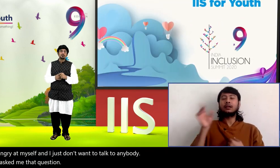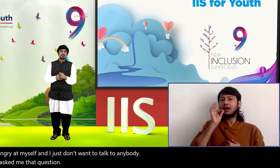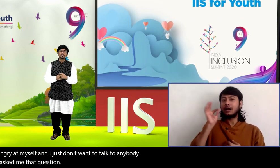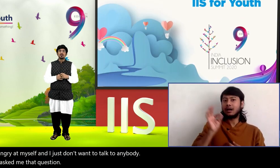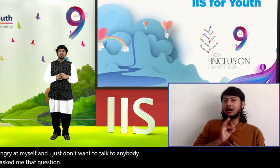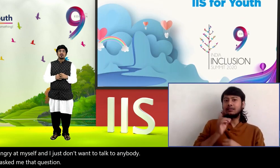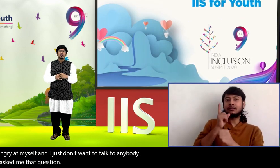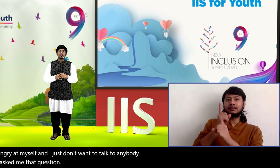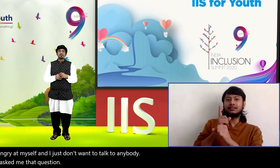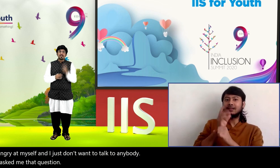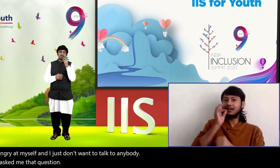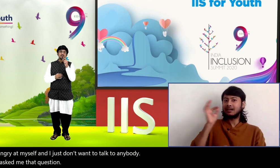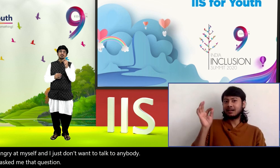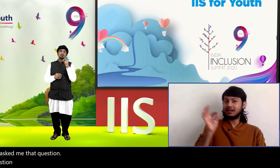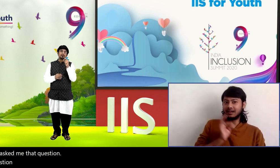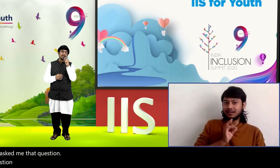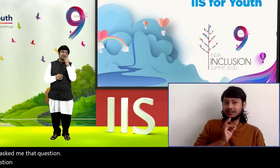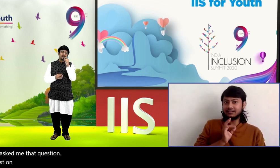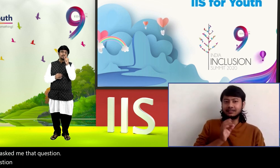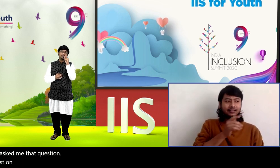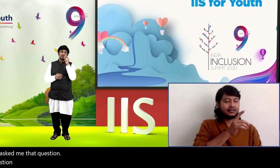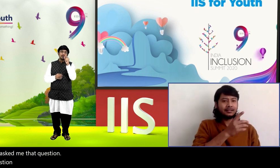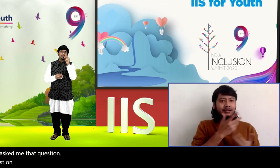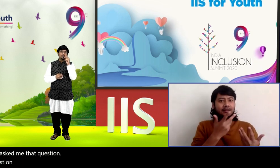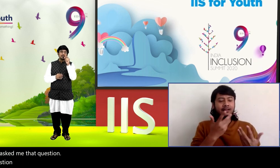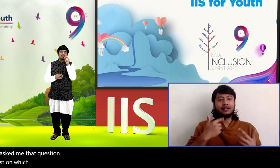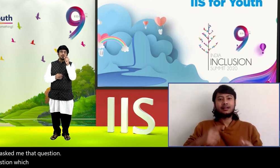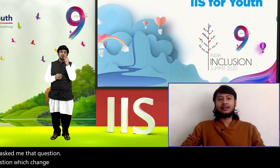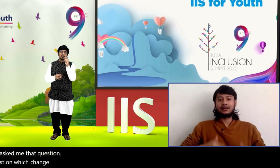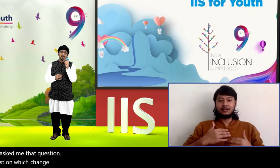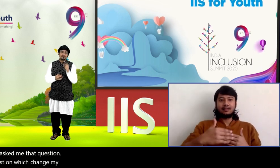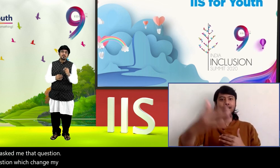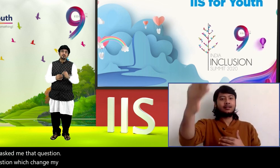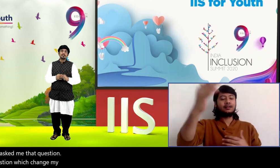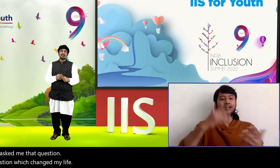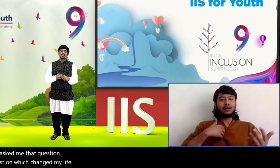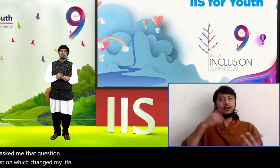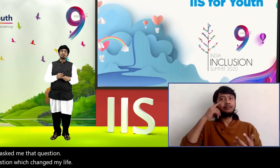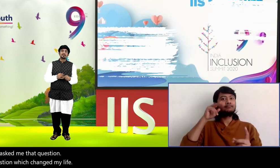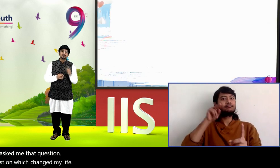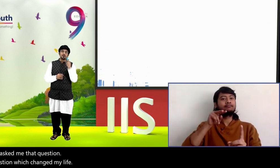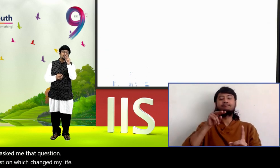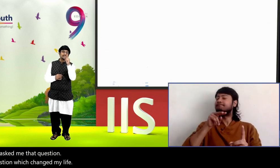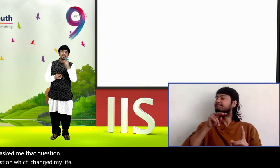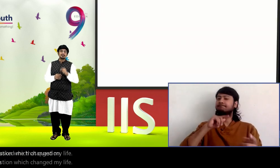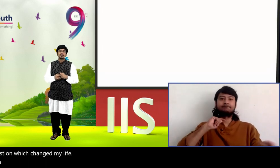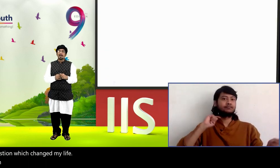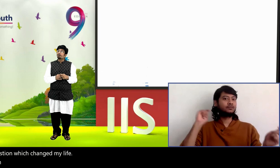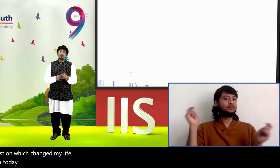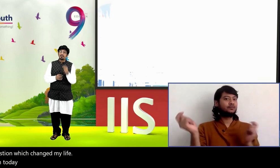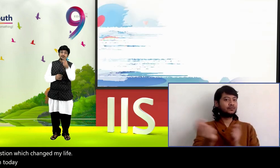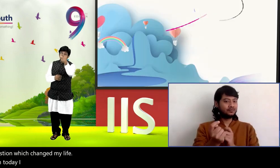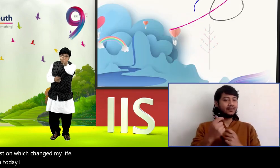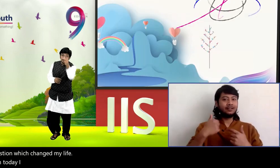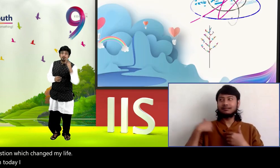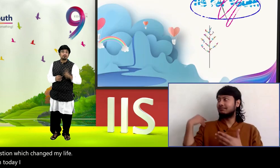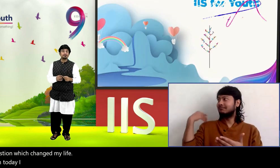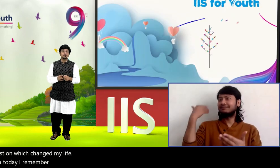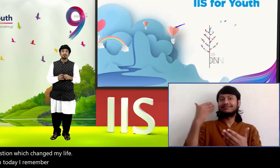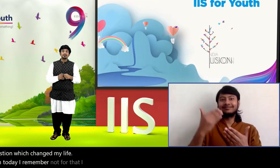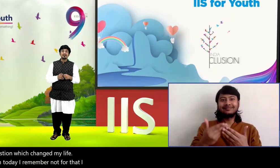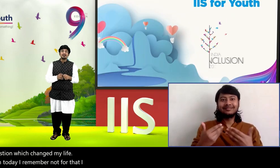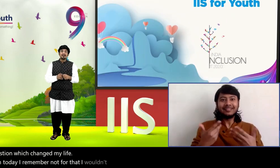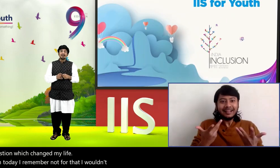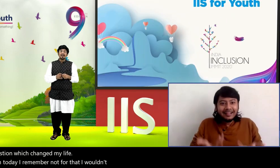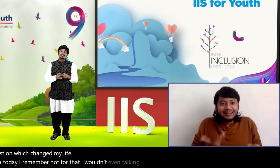that question which changed my life. And even today, I remember, if not for that, I wouldn't be even talking to all of